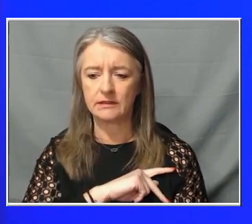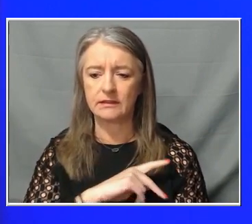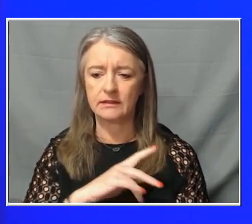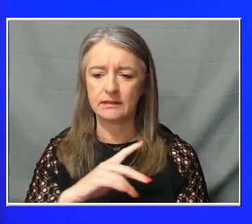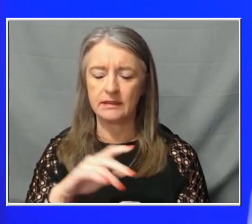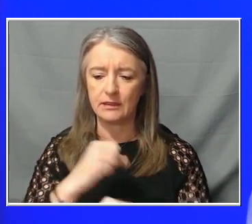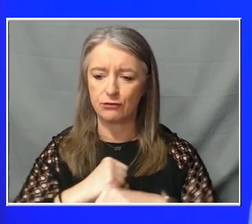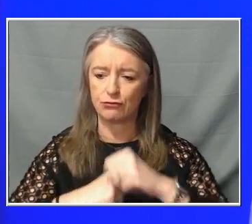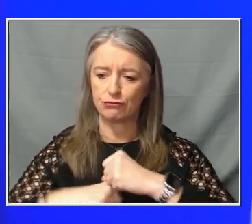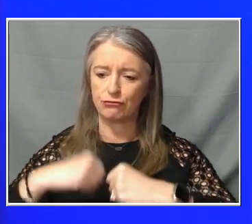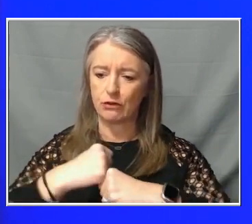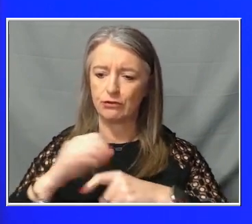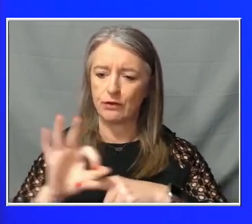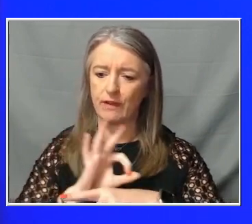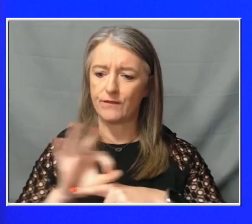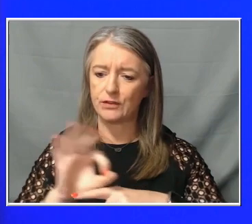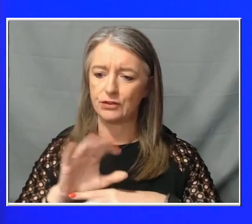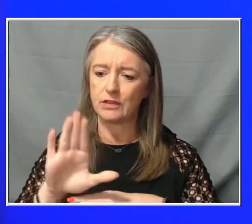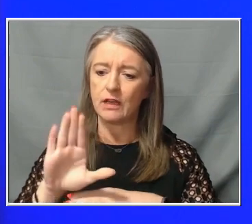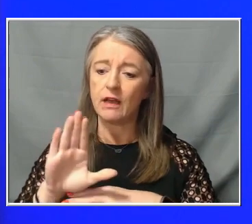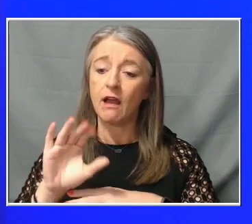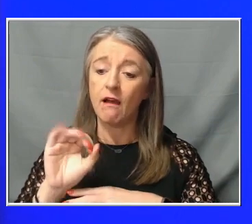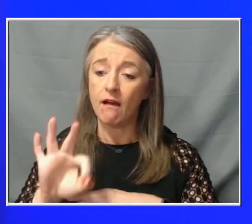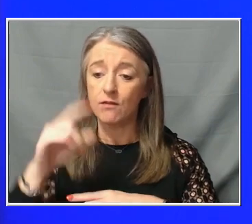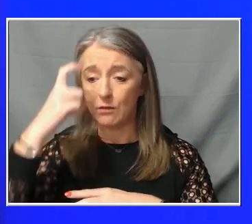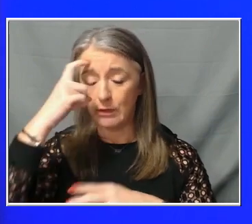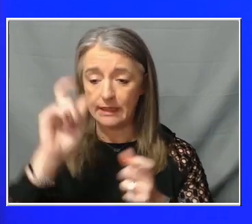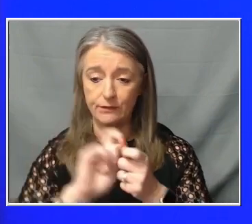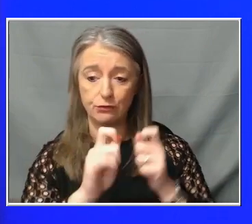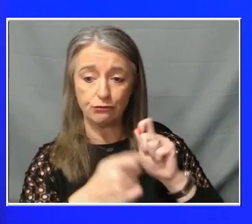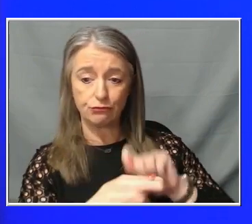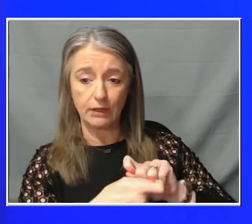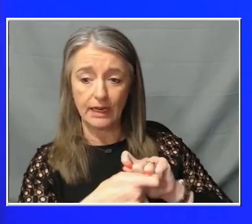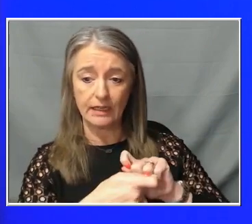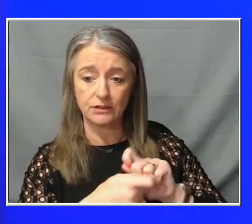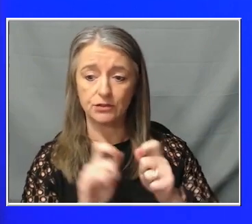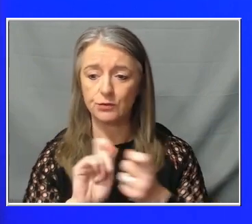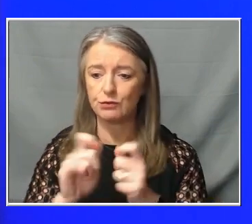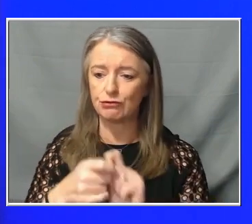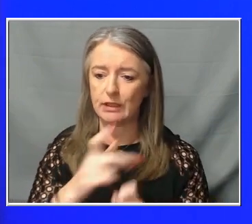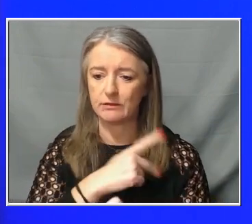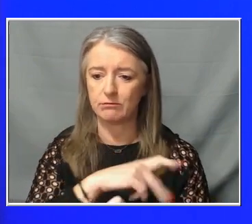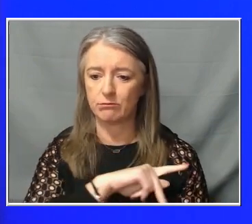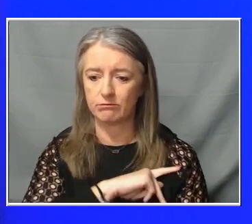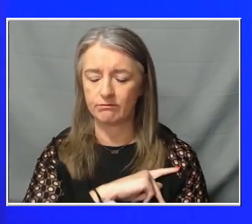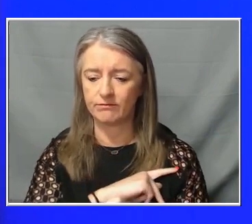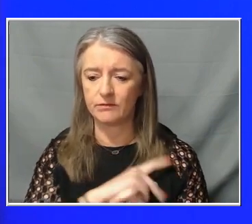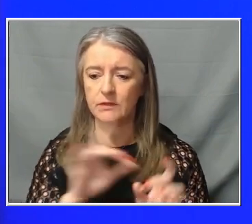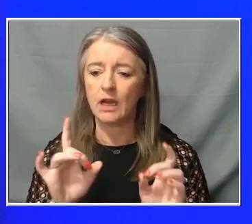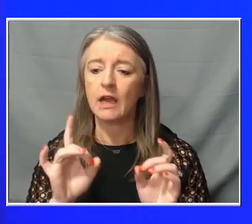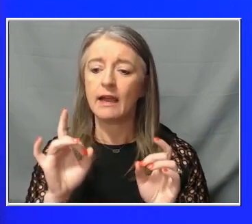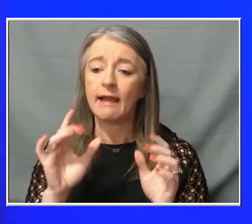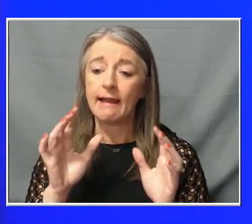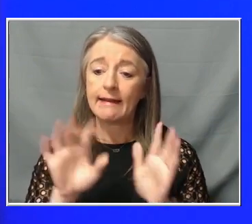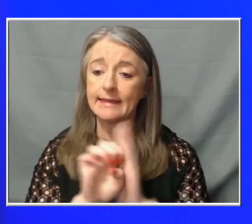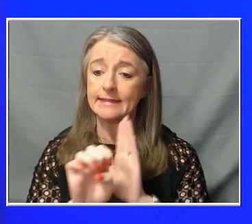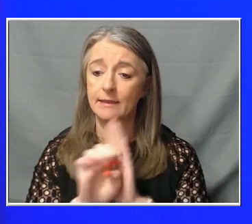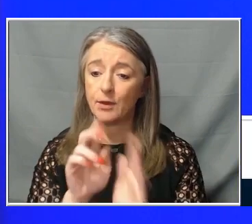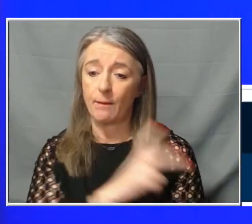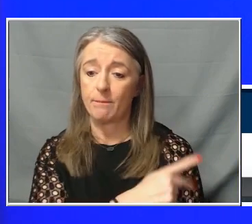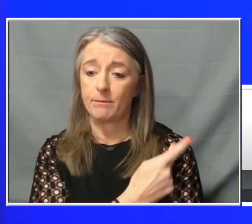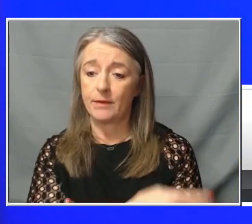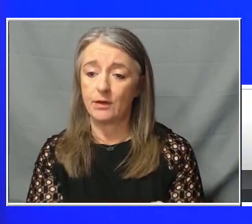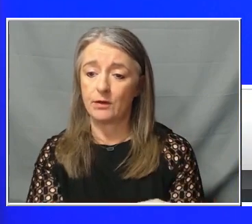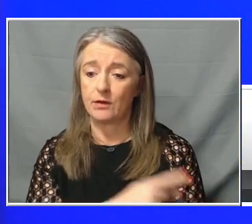and function of our brain. So if you change that, you're going to change personality. A dramatic example is patients with